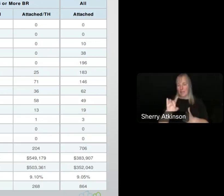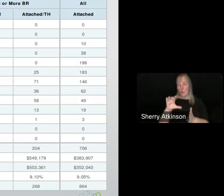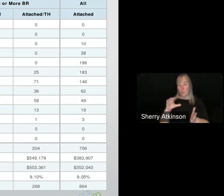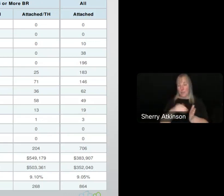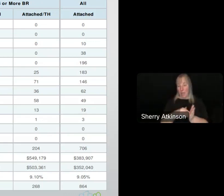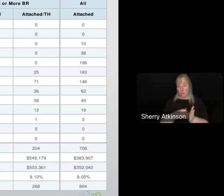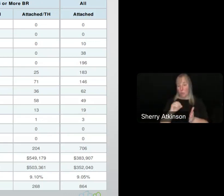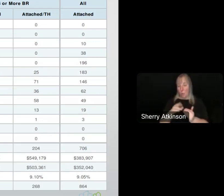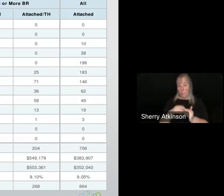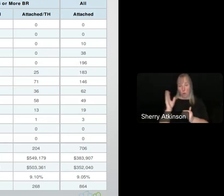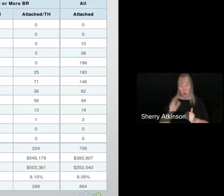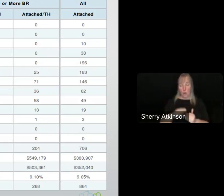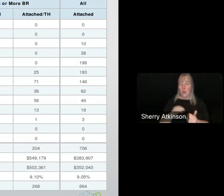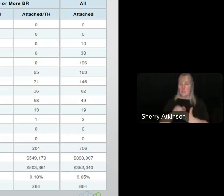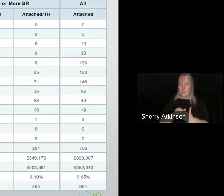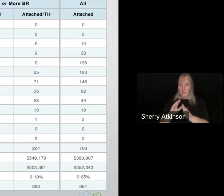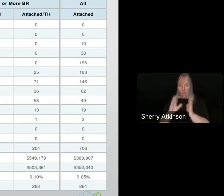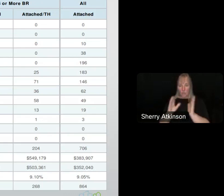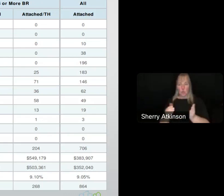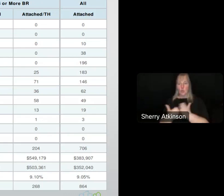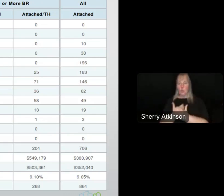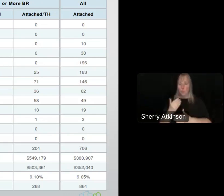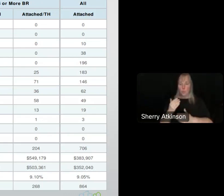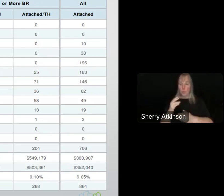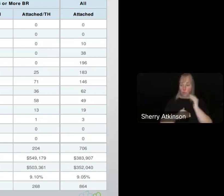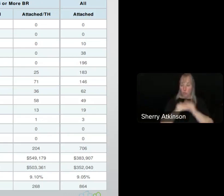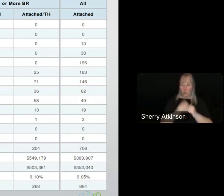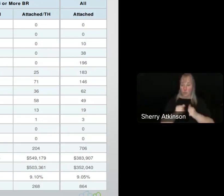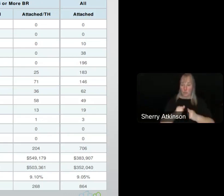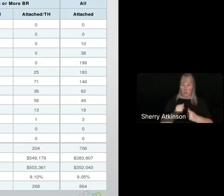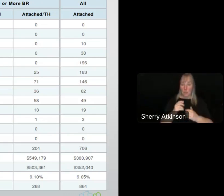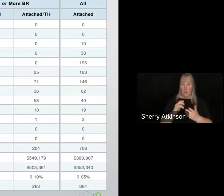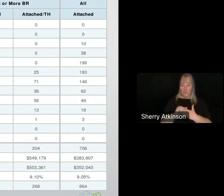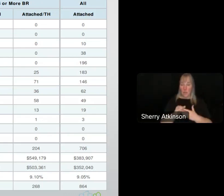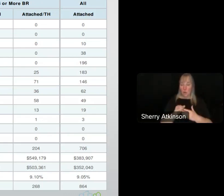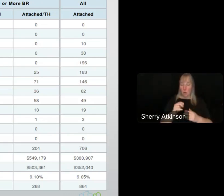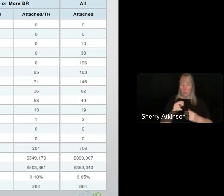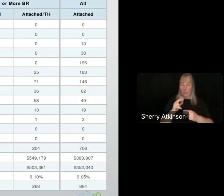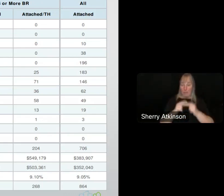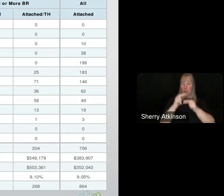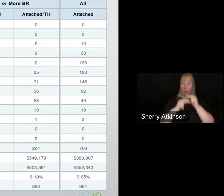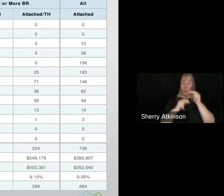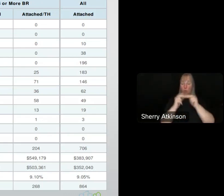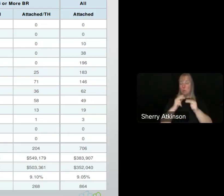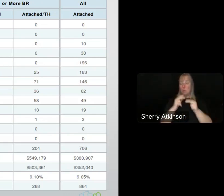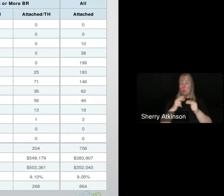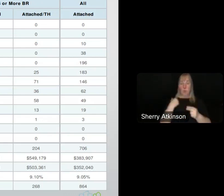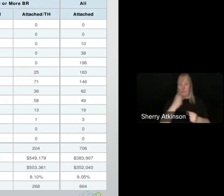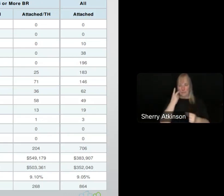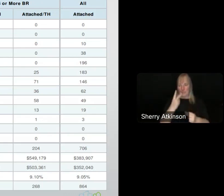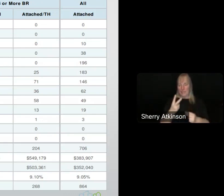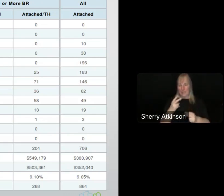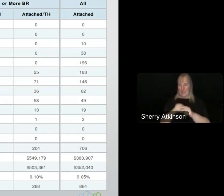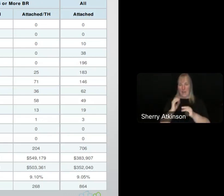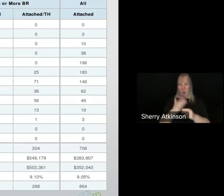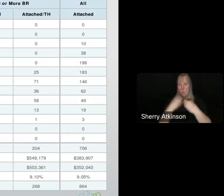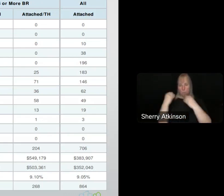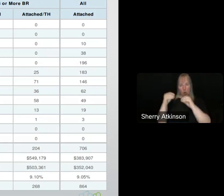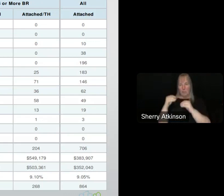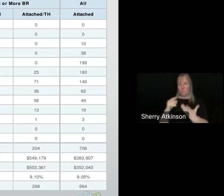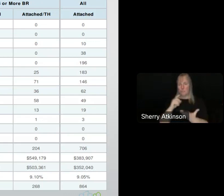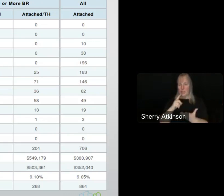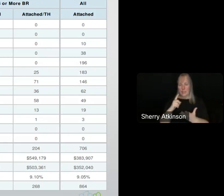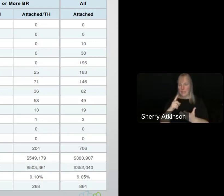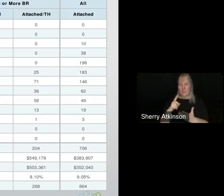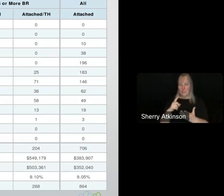that the new construction ones that are being built. At least we see them in our market. They're not really affordable to the